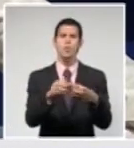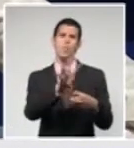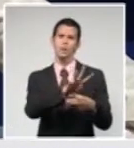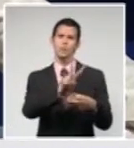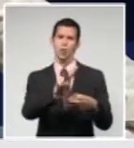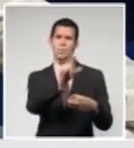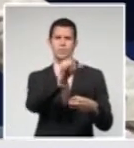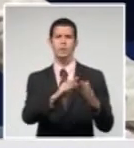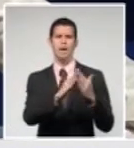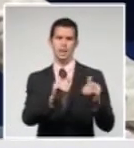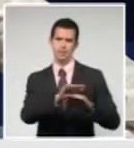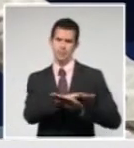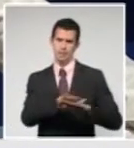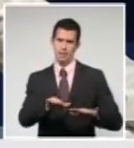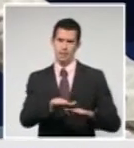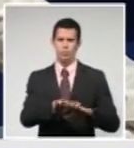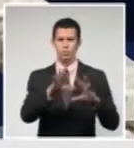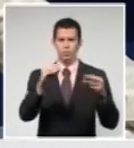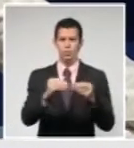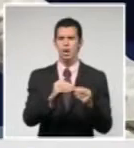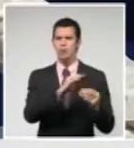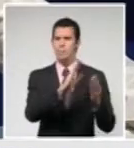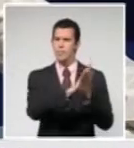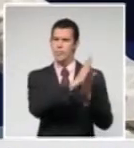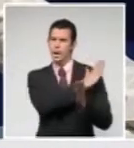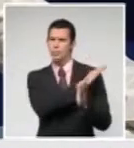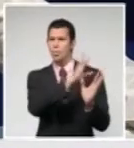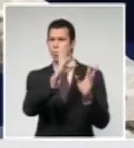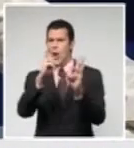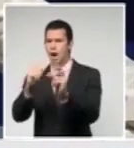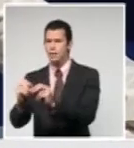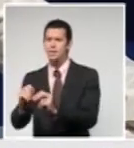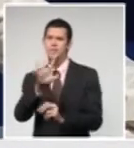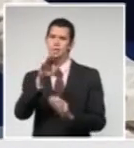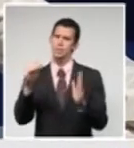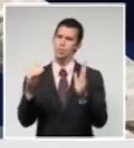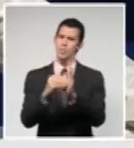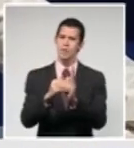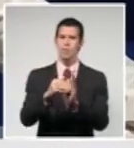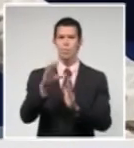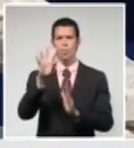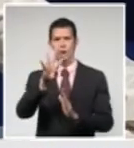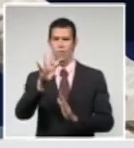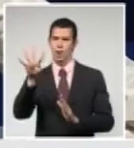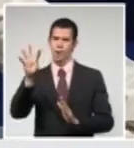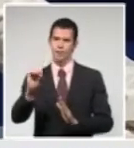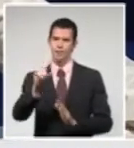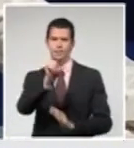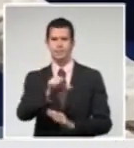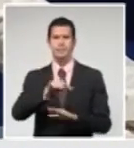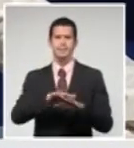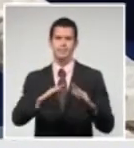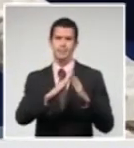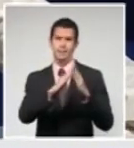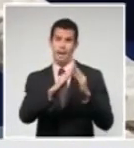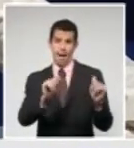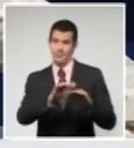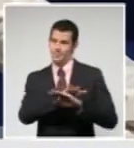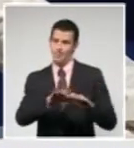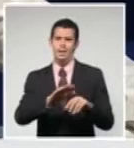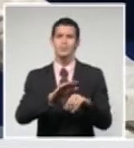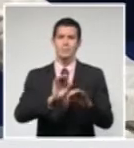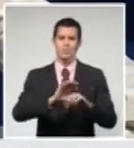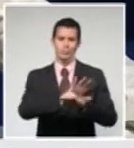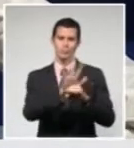as serious and being treated in hospitals in Villa Clara and Havana. This is the situation